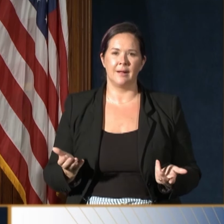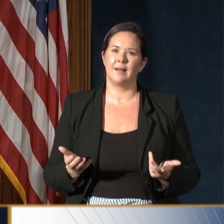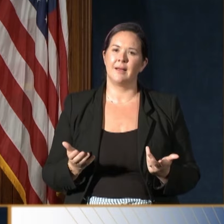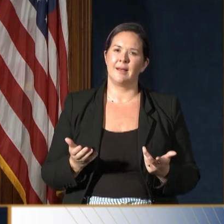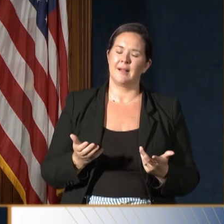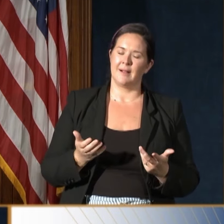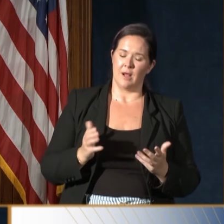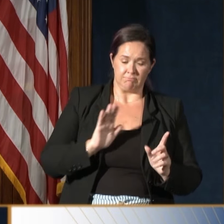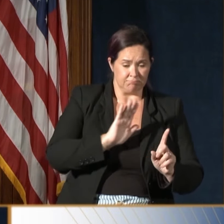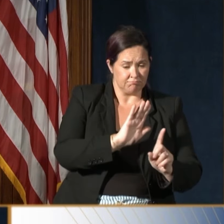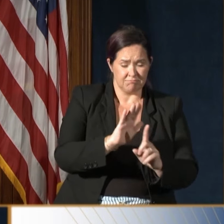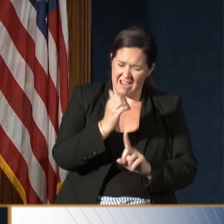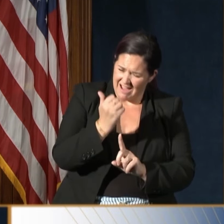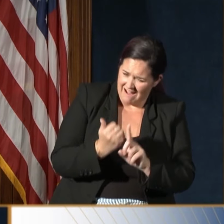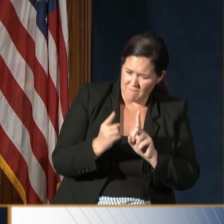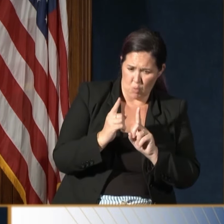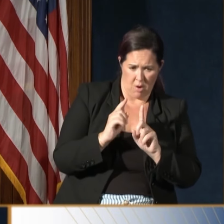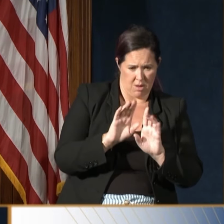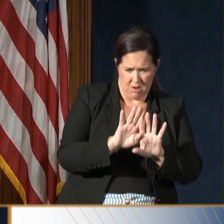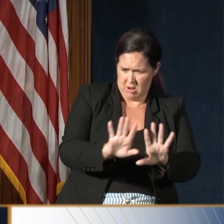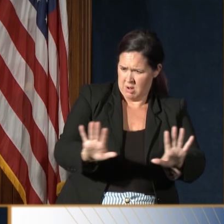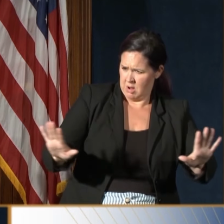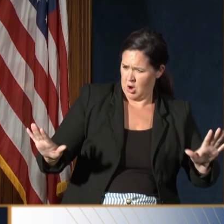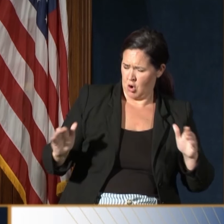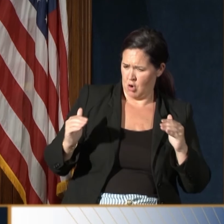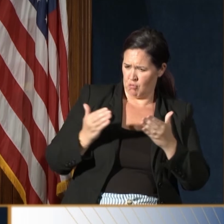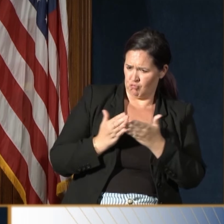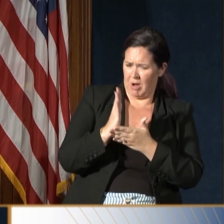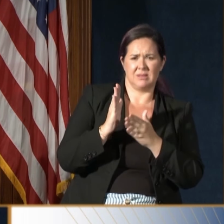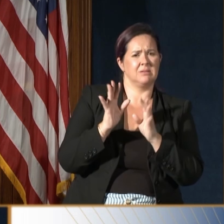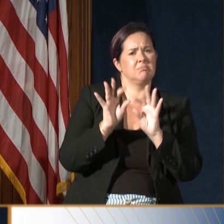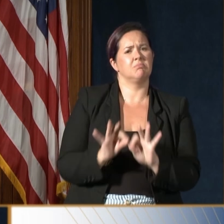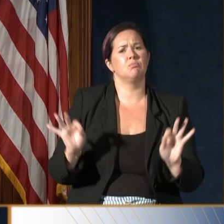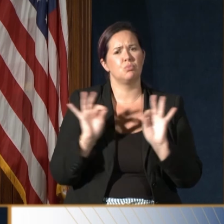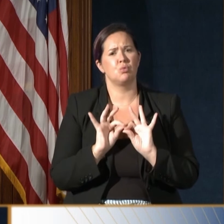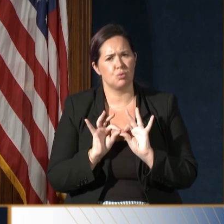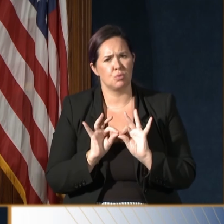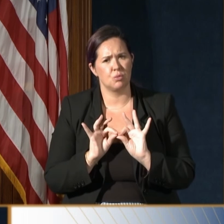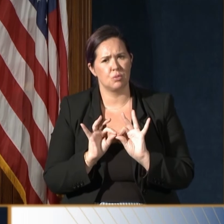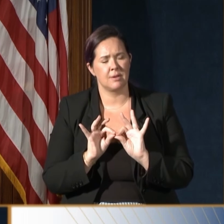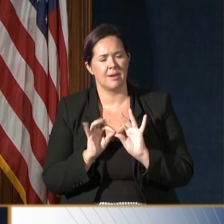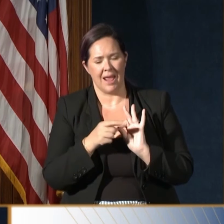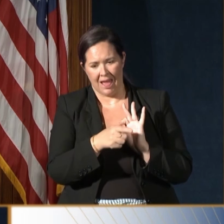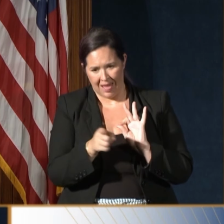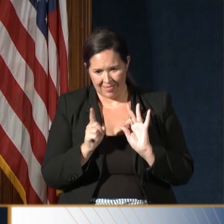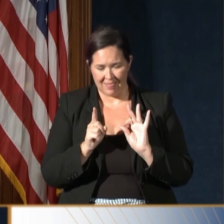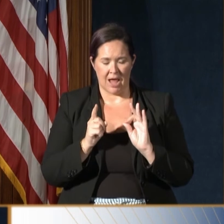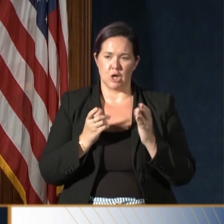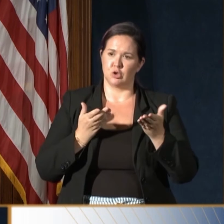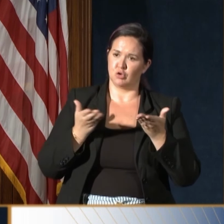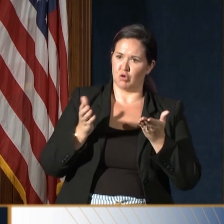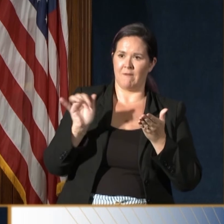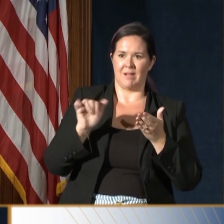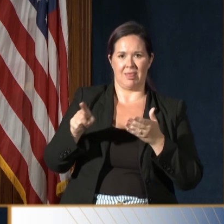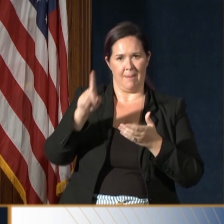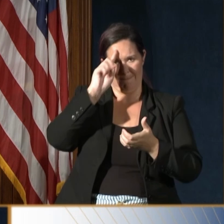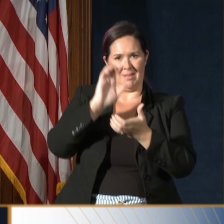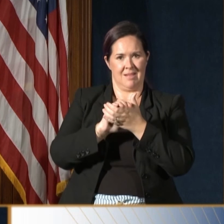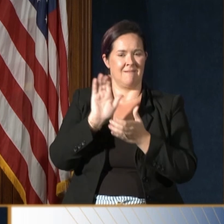everybody's rights were critically important. And they served as if they believed that. And they